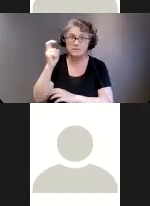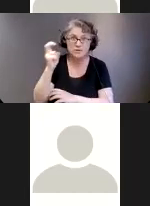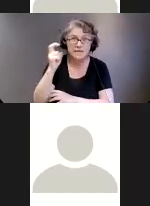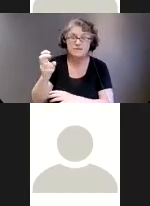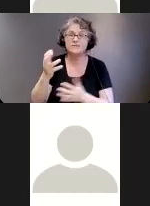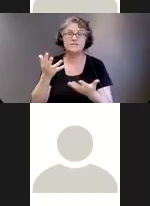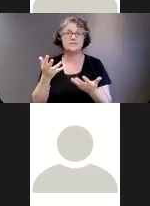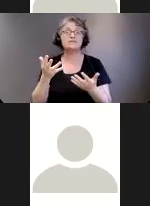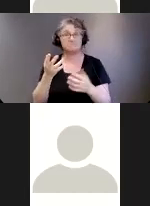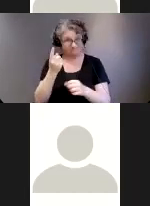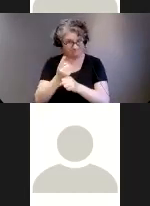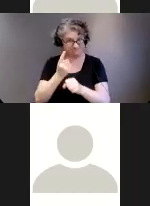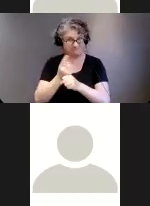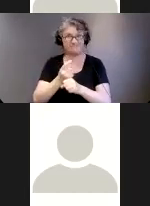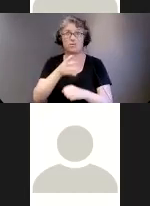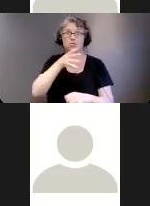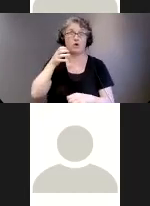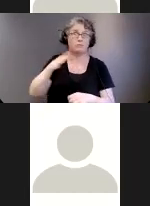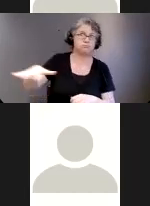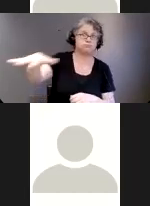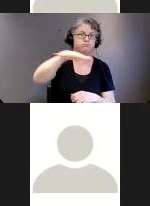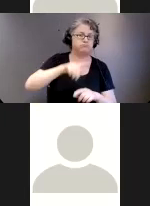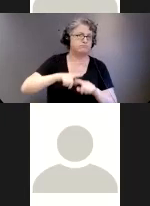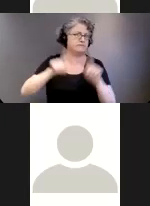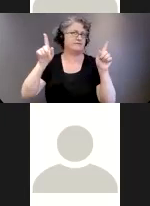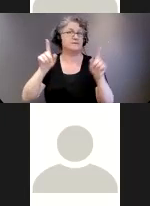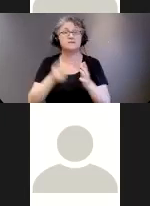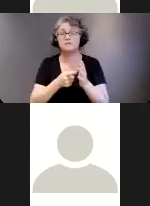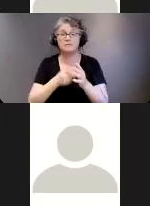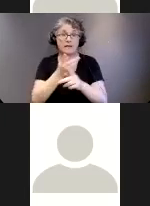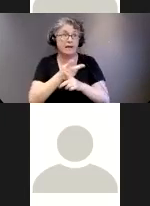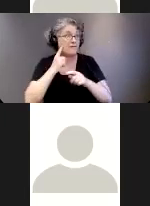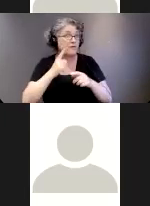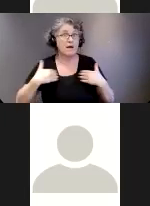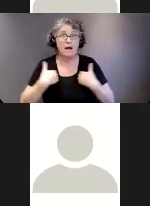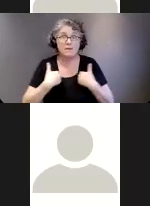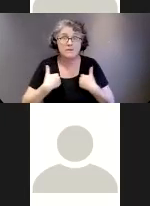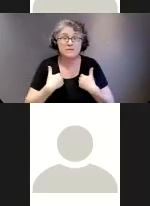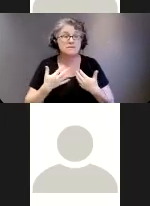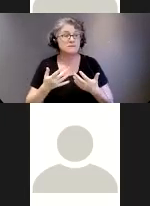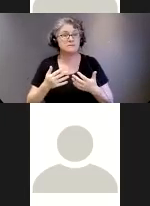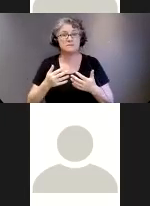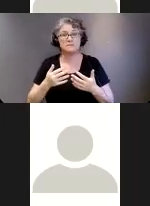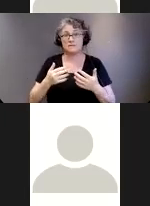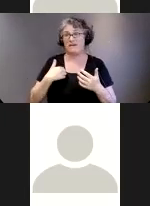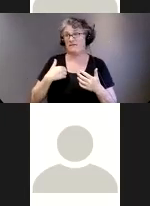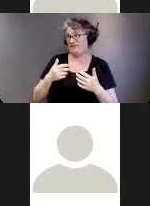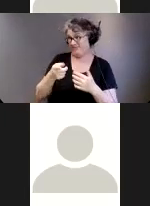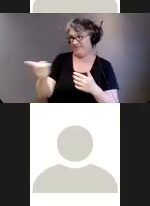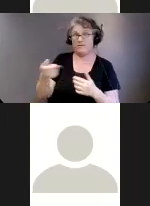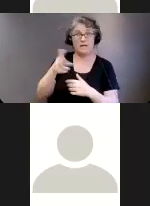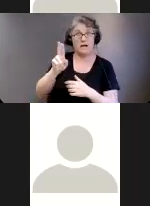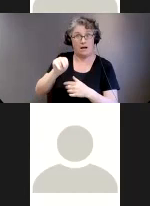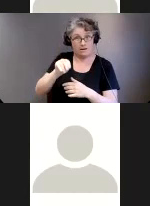rural. We've also got sometimes caring for livestock. There's that access to firearms, the distance